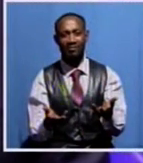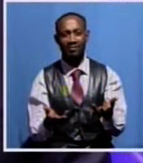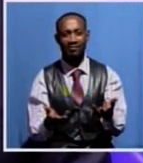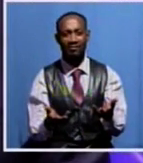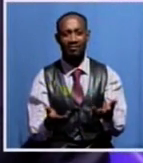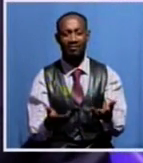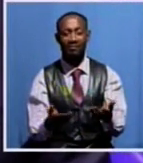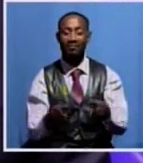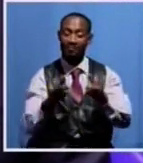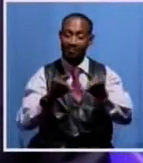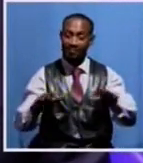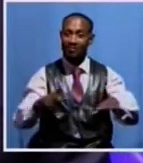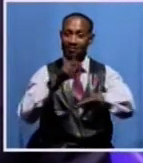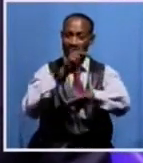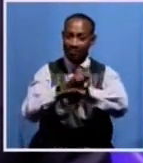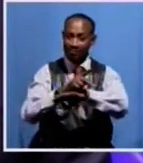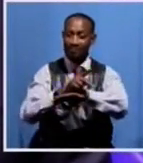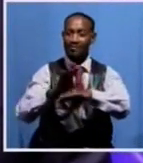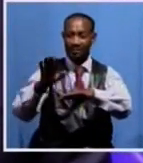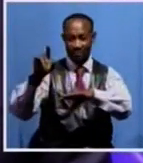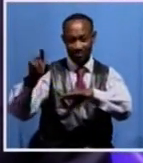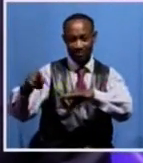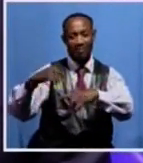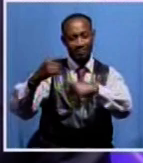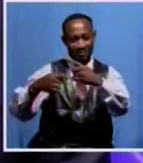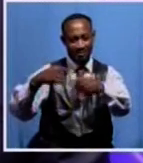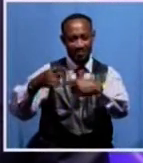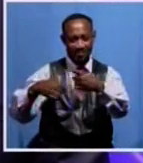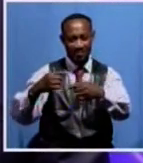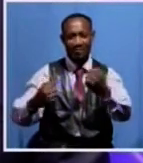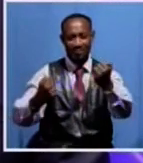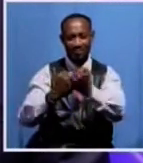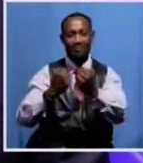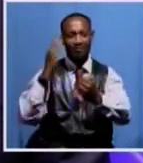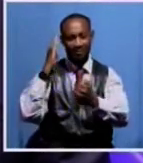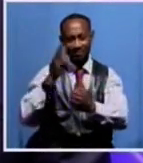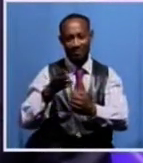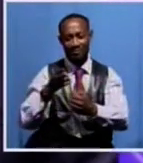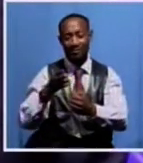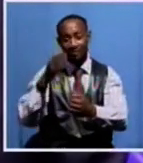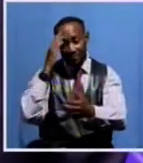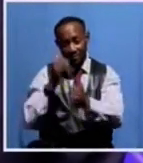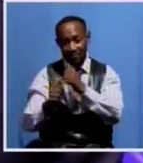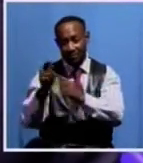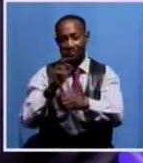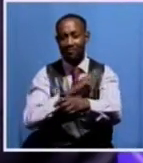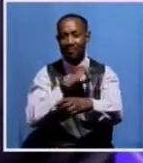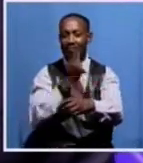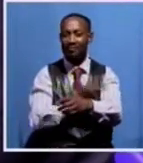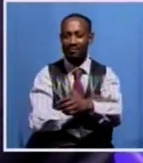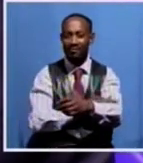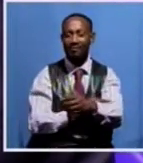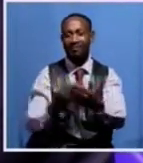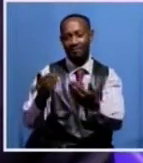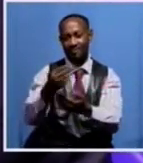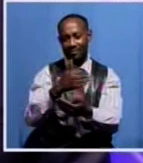project up and running, and we will give her the support from the Ministry of Finance to make sure that this happens, because this is a potential source of